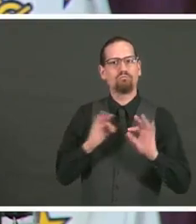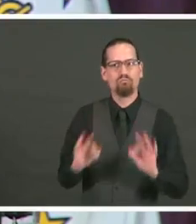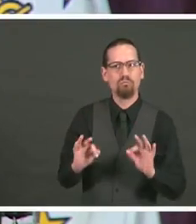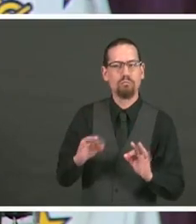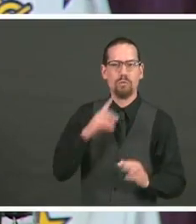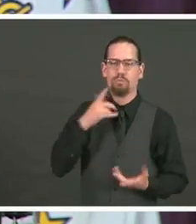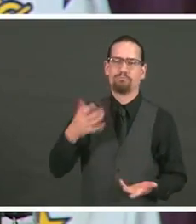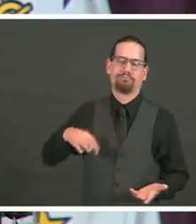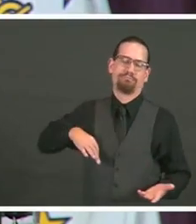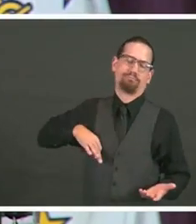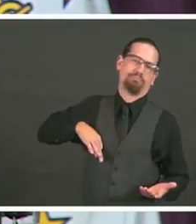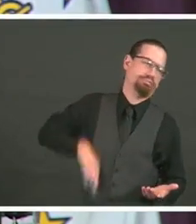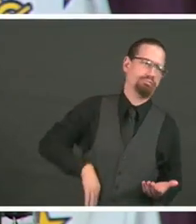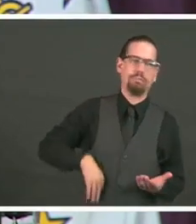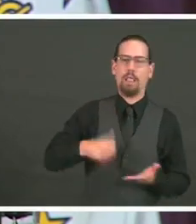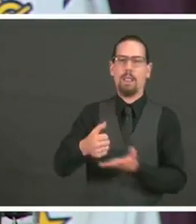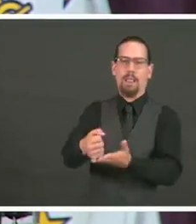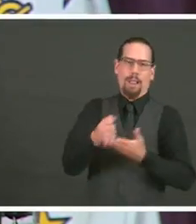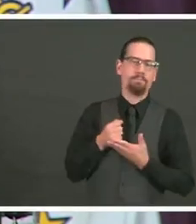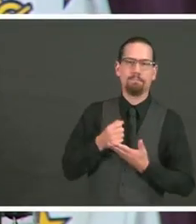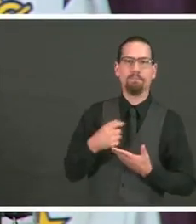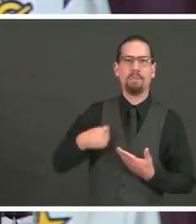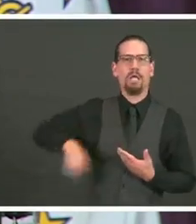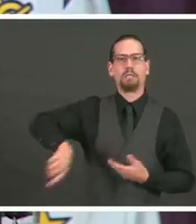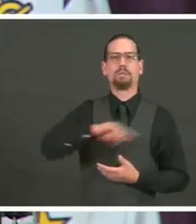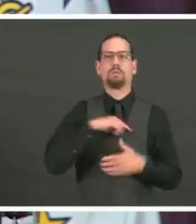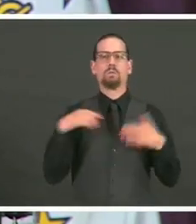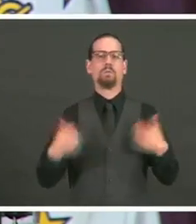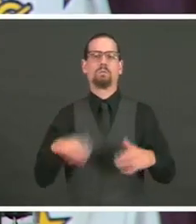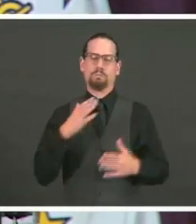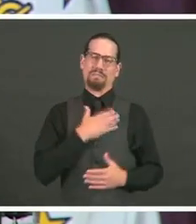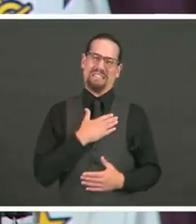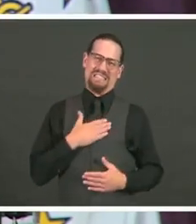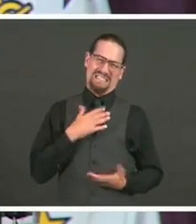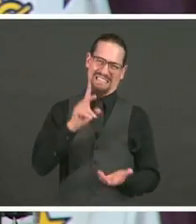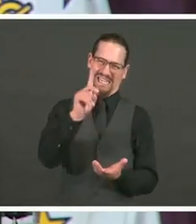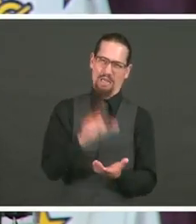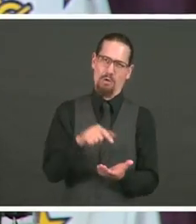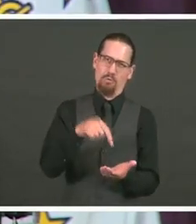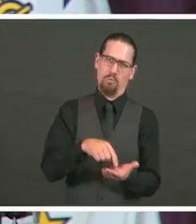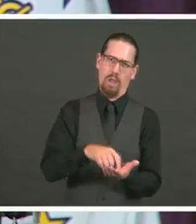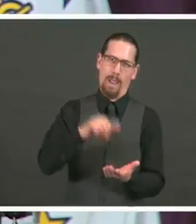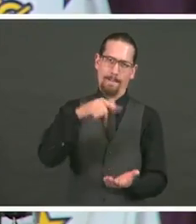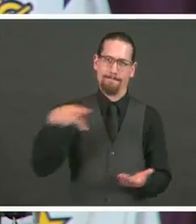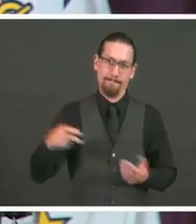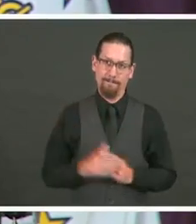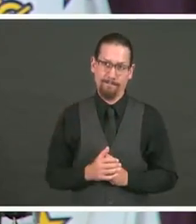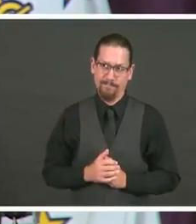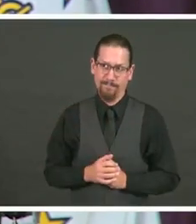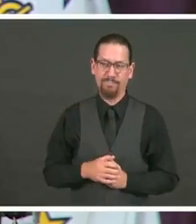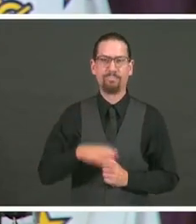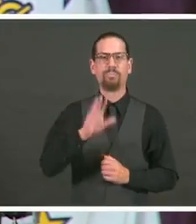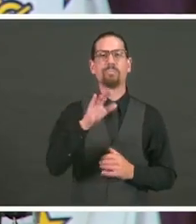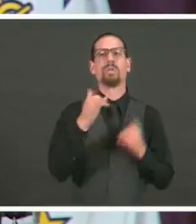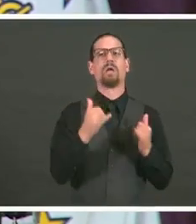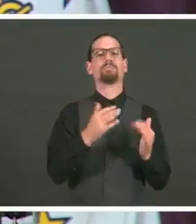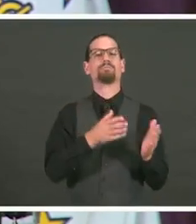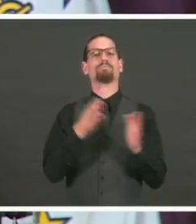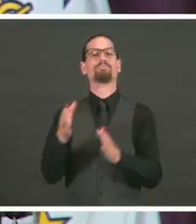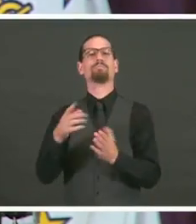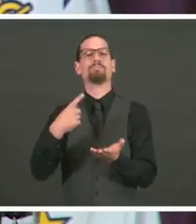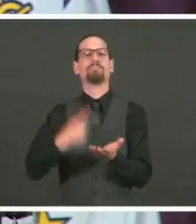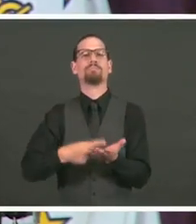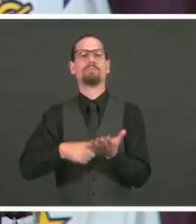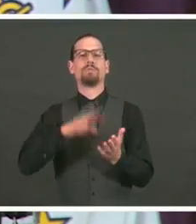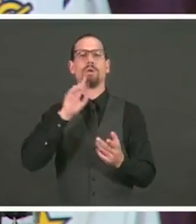ask everyone to please do it. Okay, I want to spend the last few minutes talking about schools.